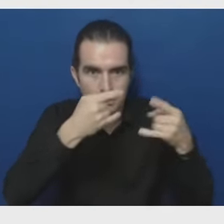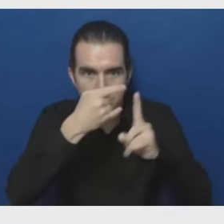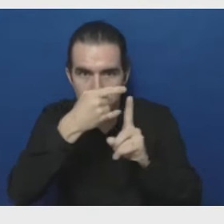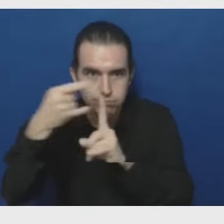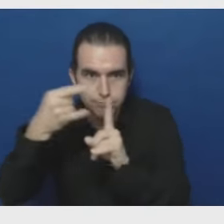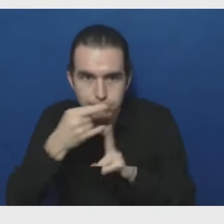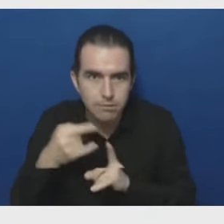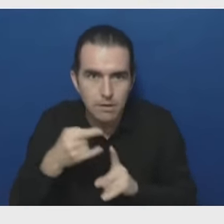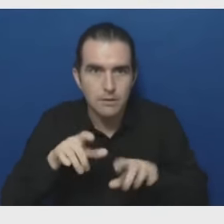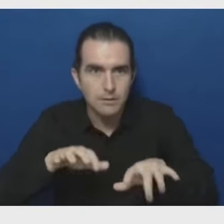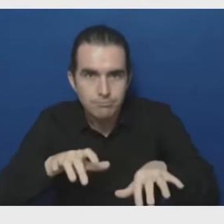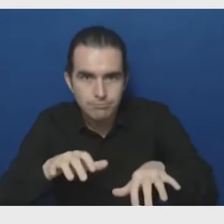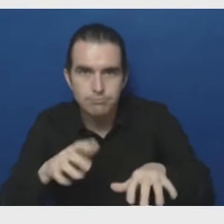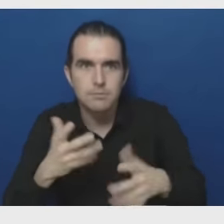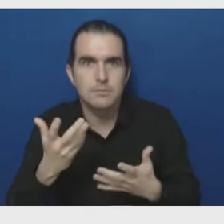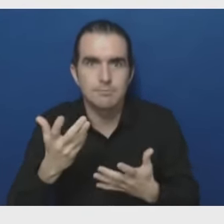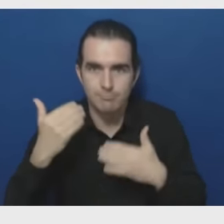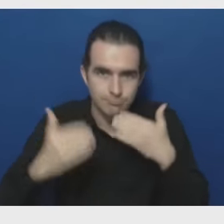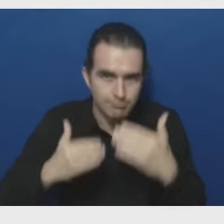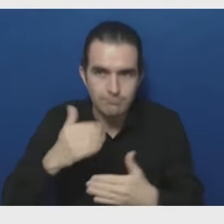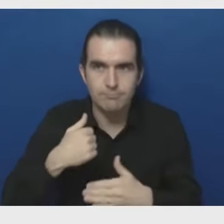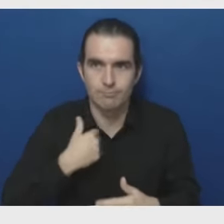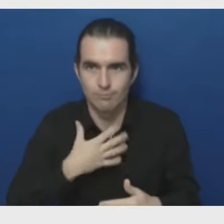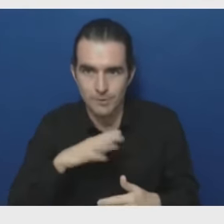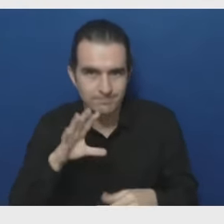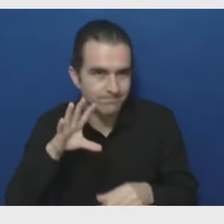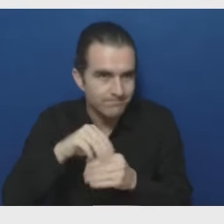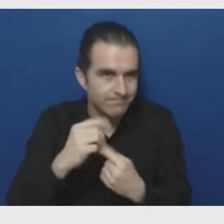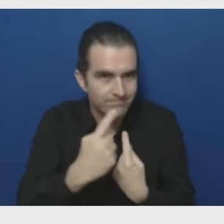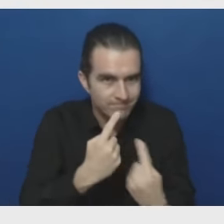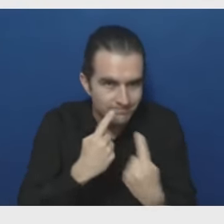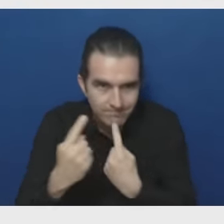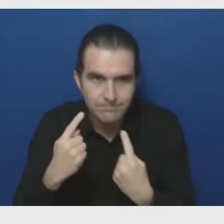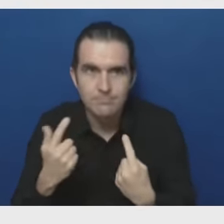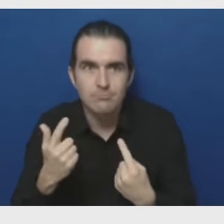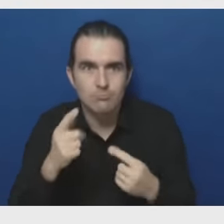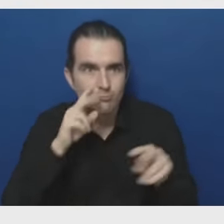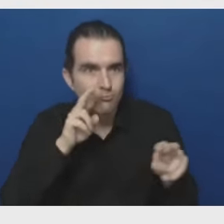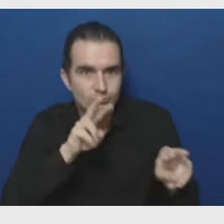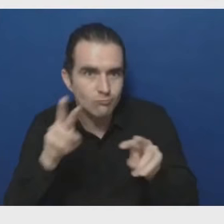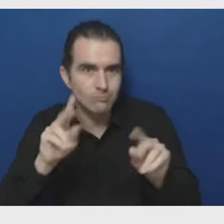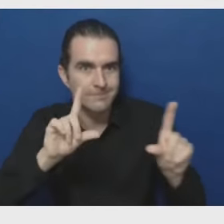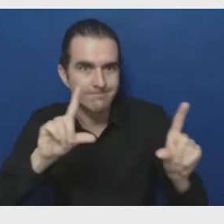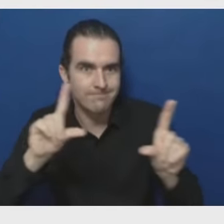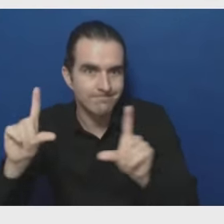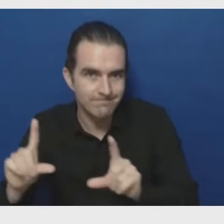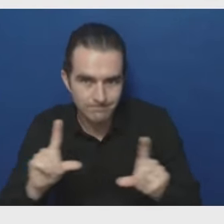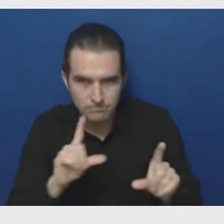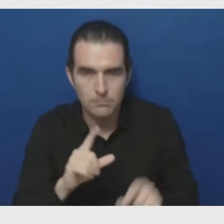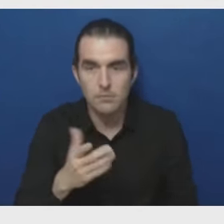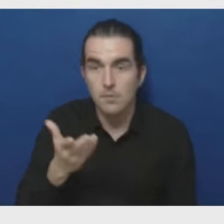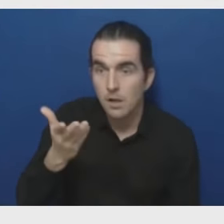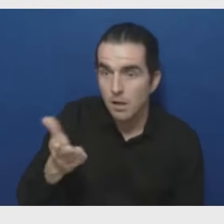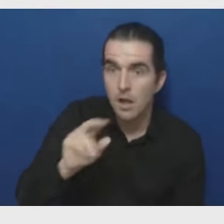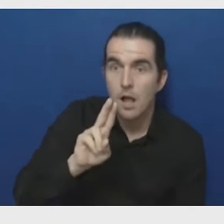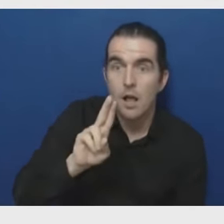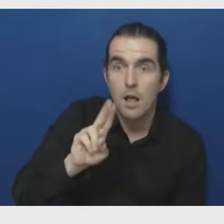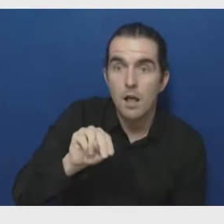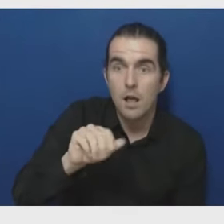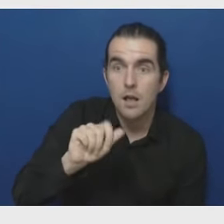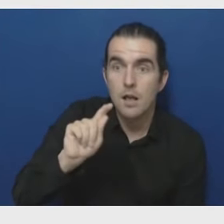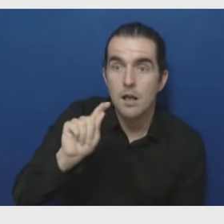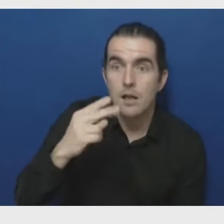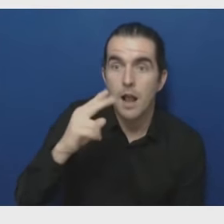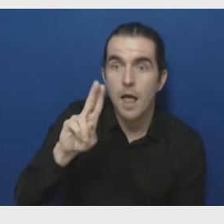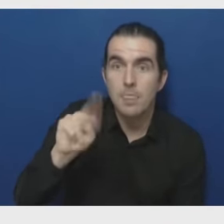can tie some of the fantastic ideas and conversation that we've had with climate financing and adaptation and resilience